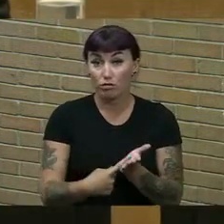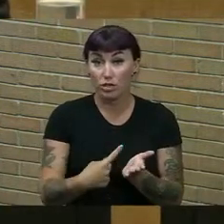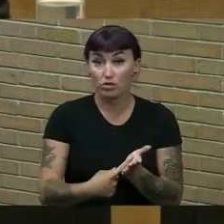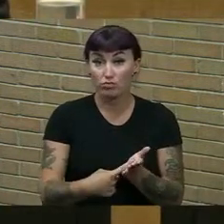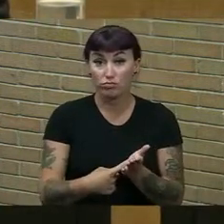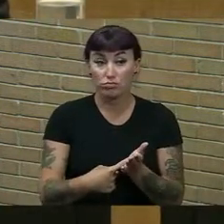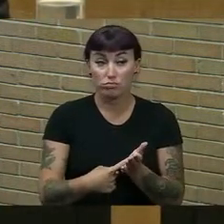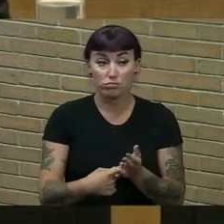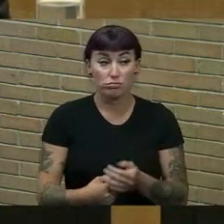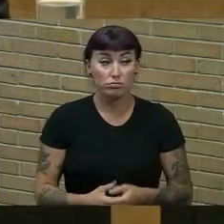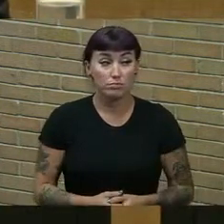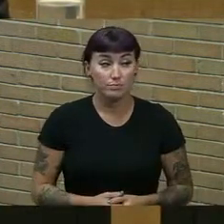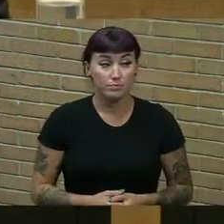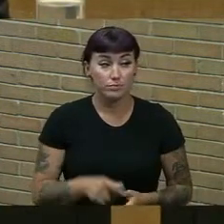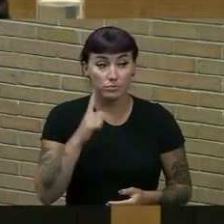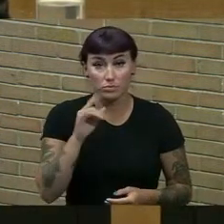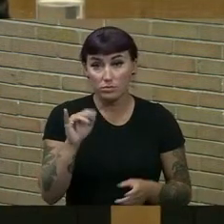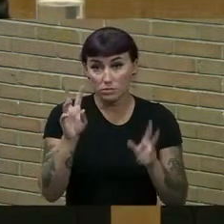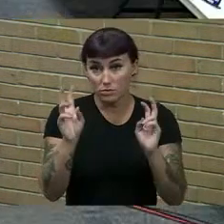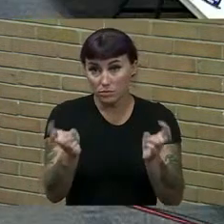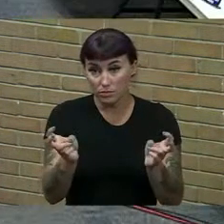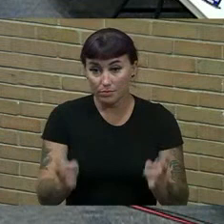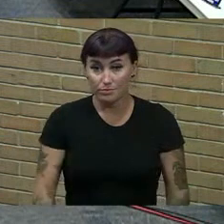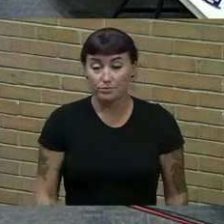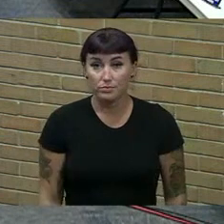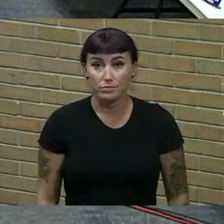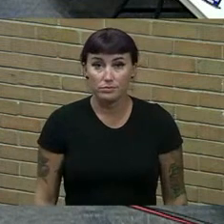on this matter?